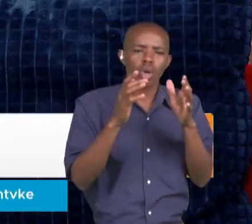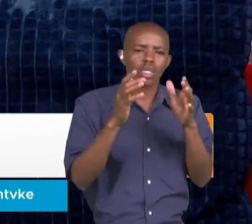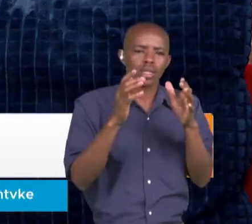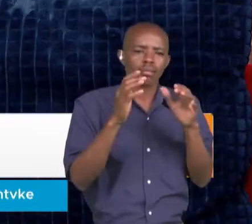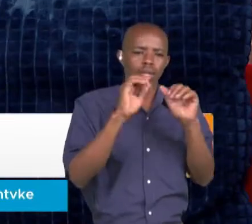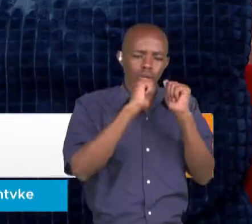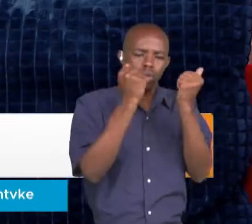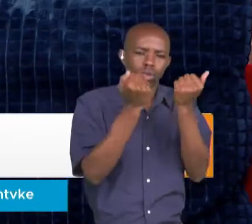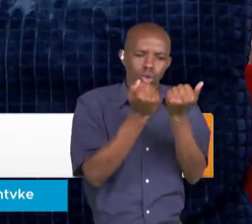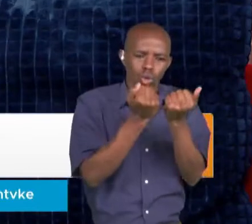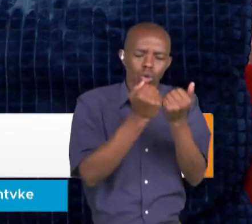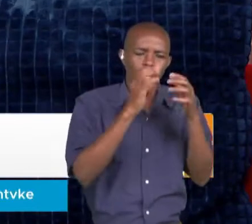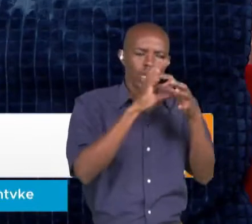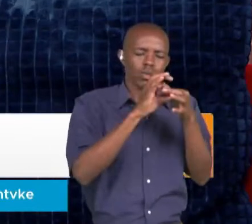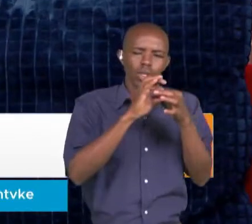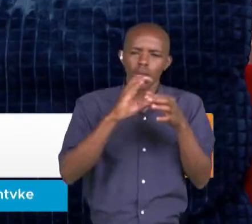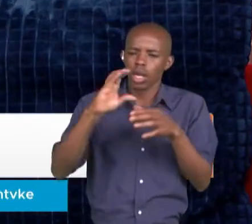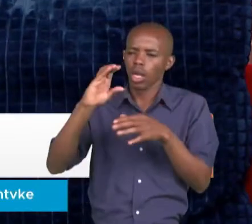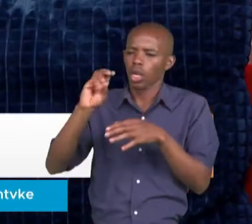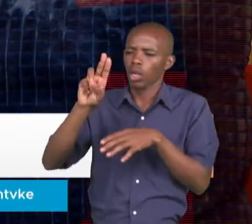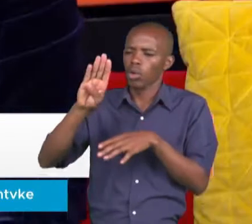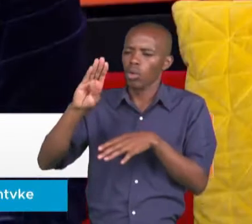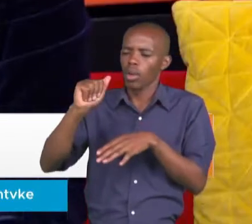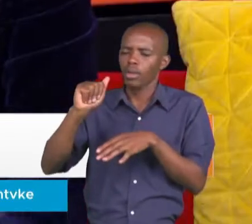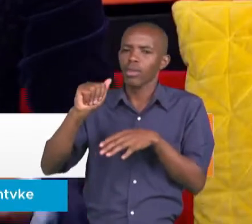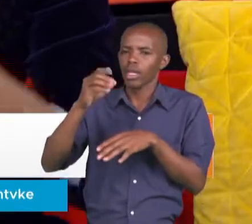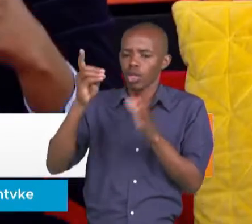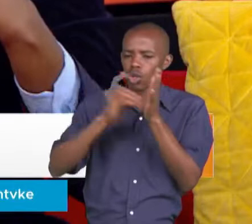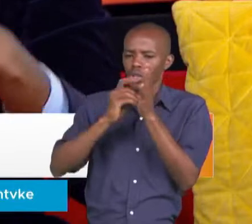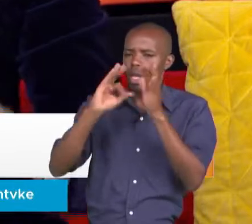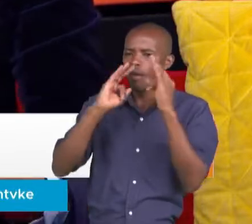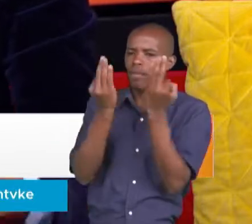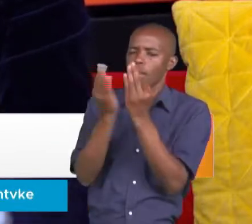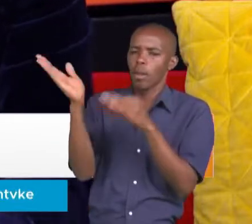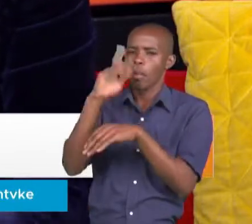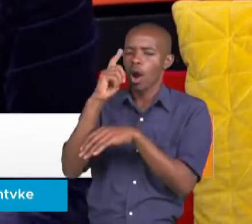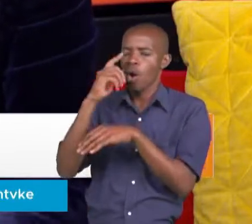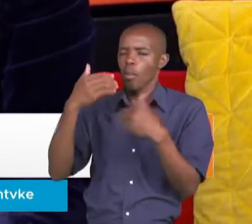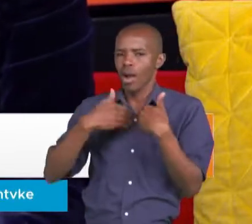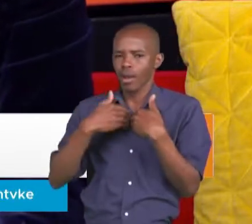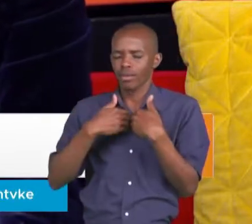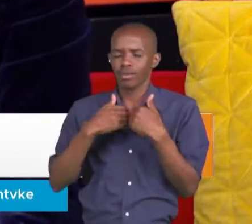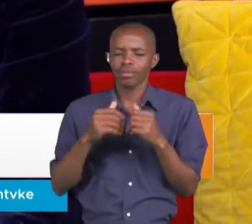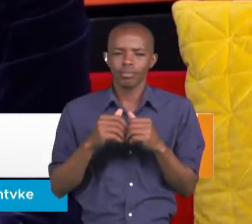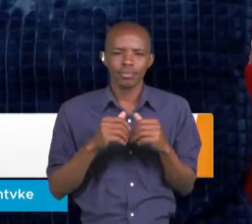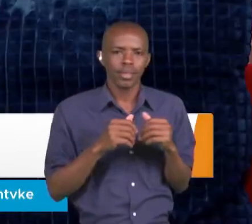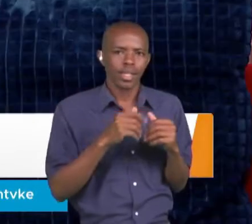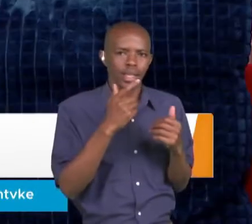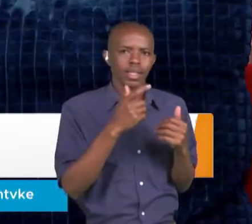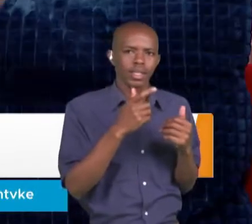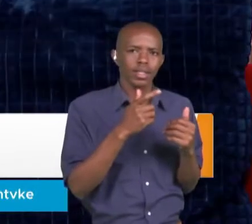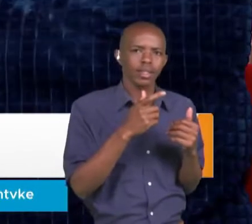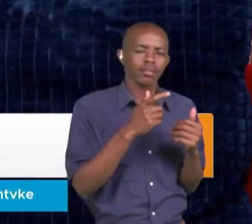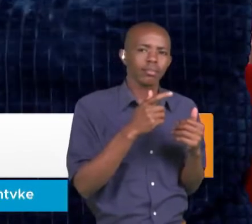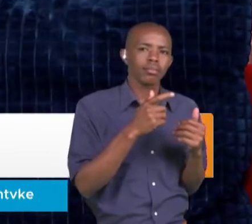But remember, you understand? The Cuban doctors have their families back at home. Now, they're also involved in Look, this. Let me tell you something. Yeah. The Israelis